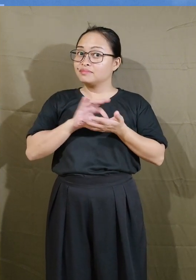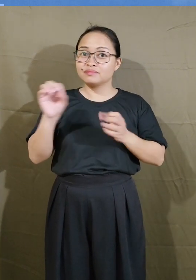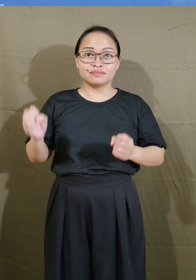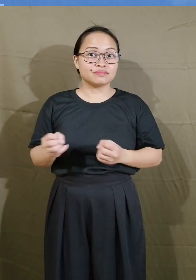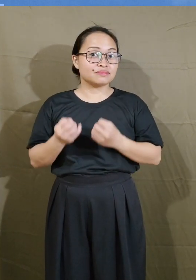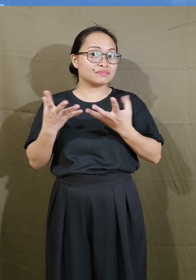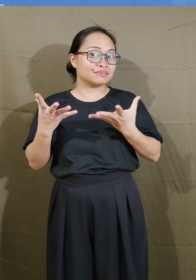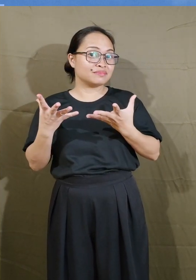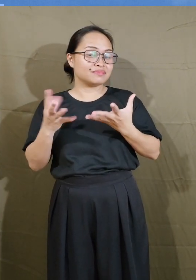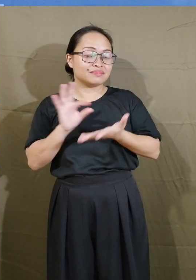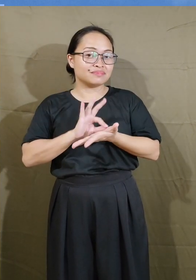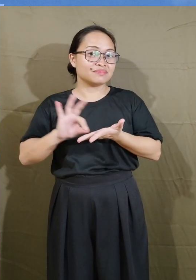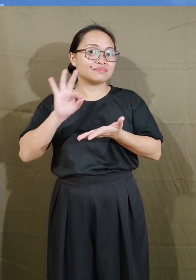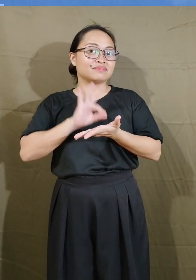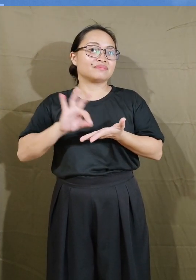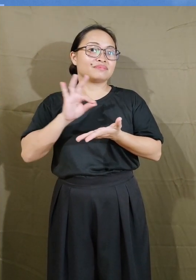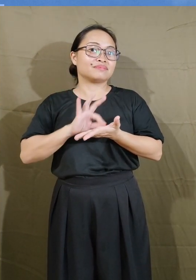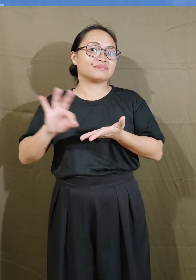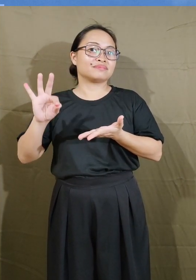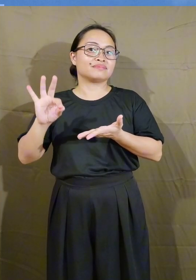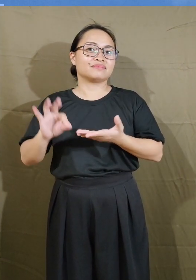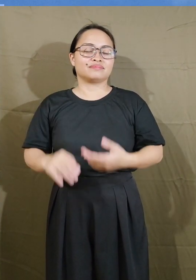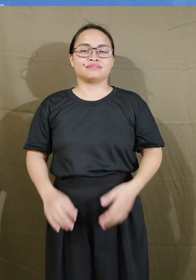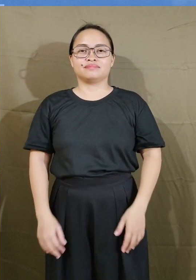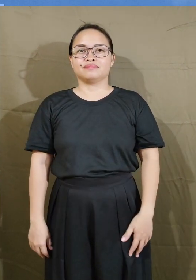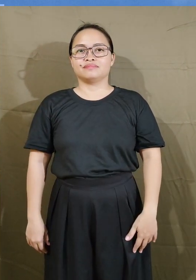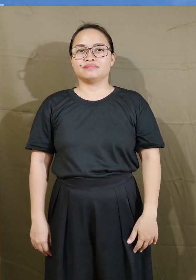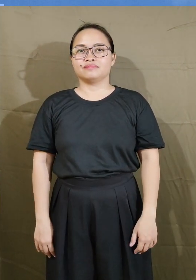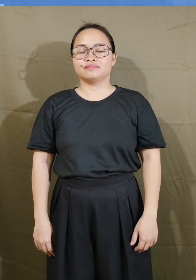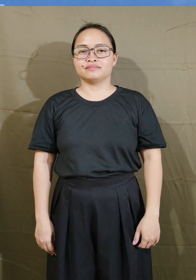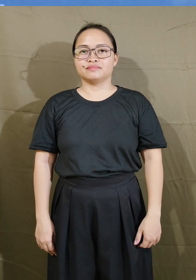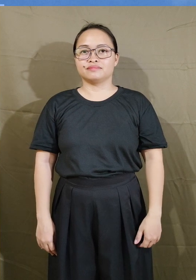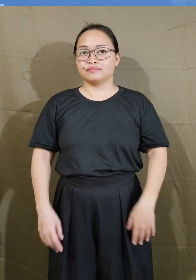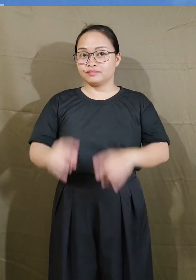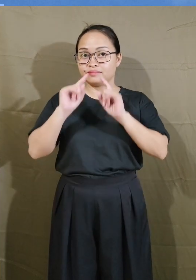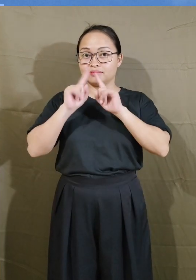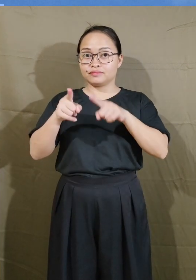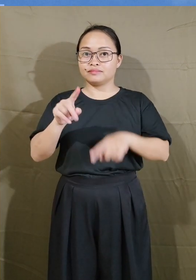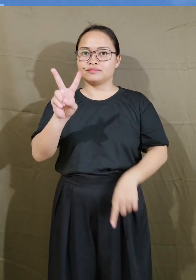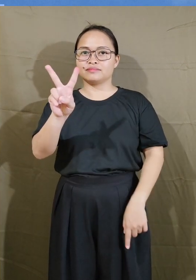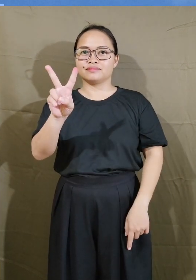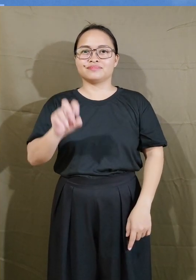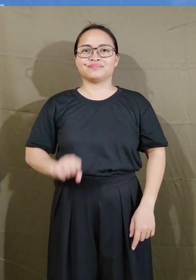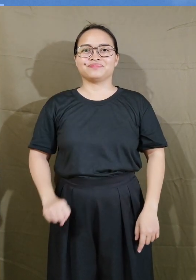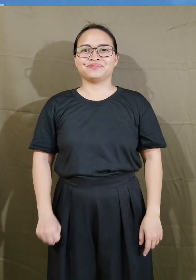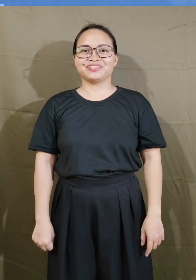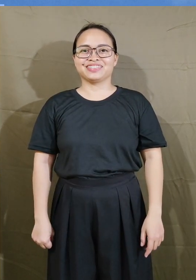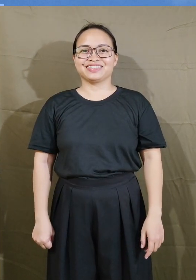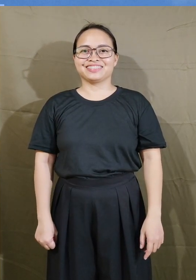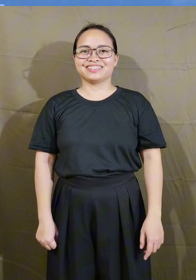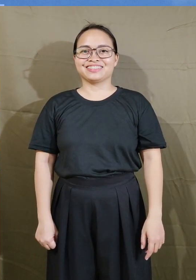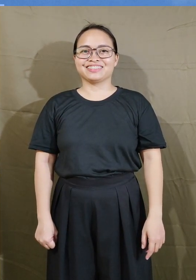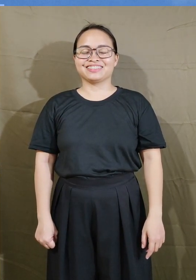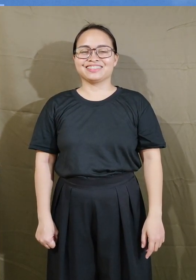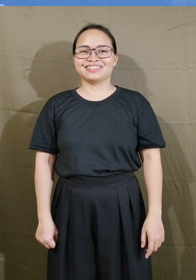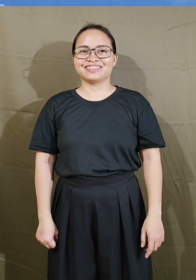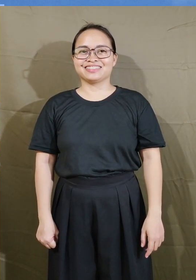Let's count the remaining number of ribbons. So we got 2.